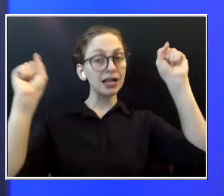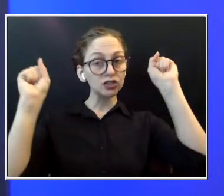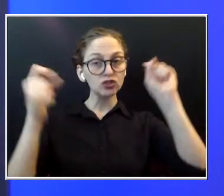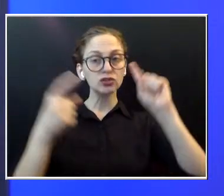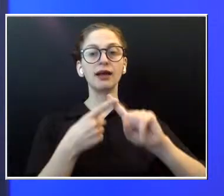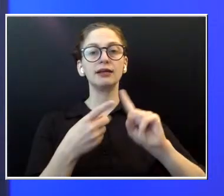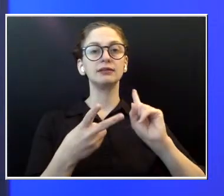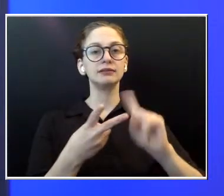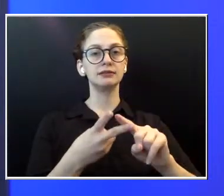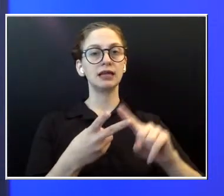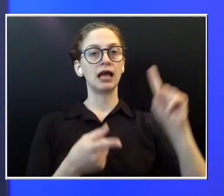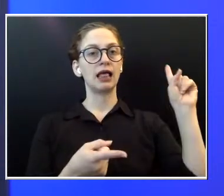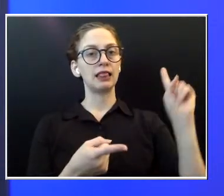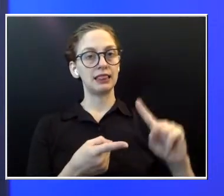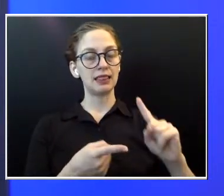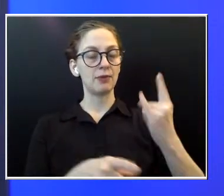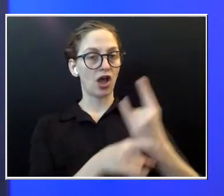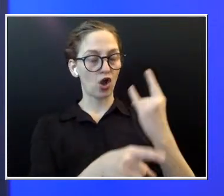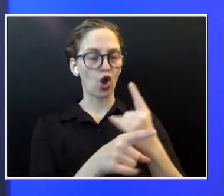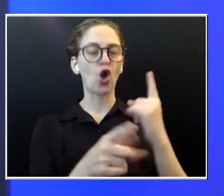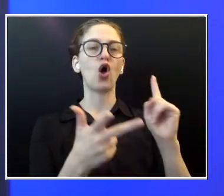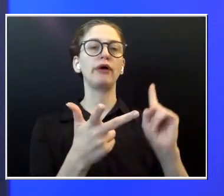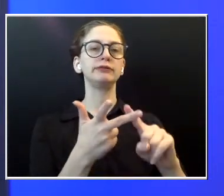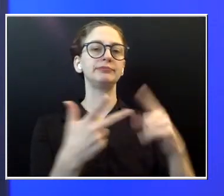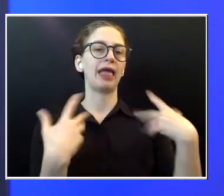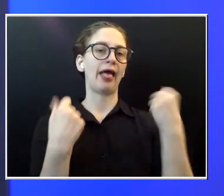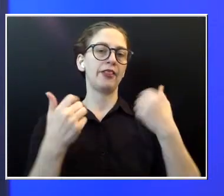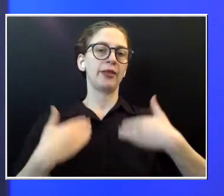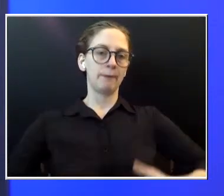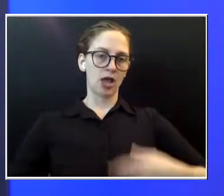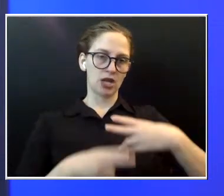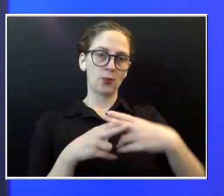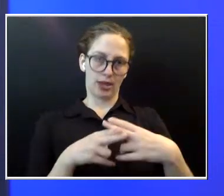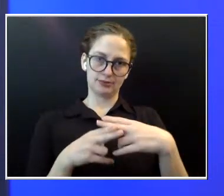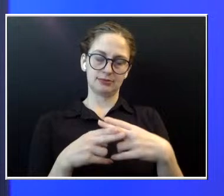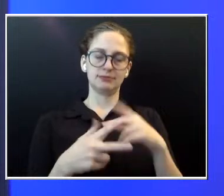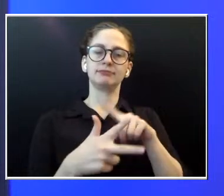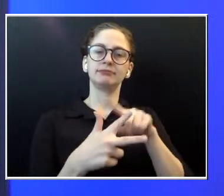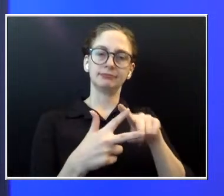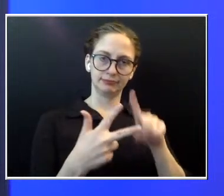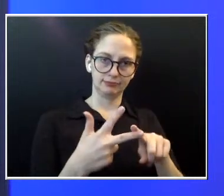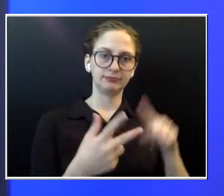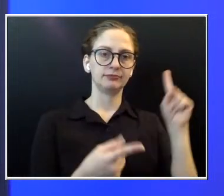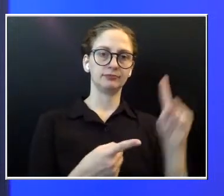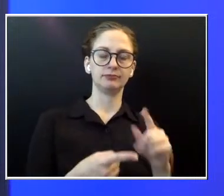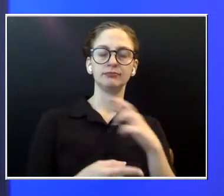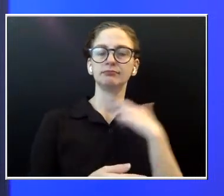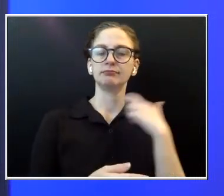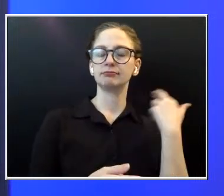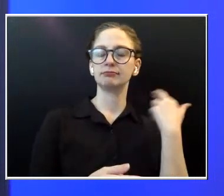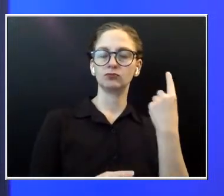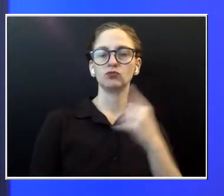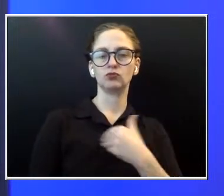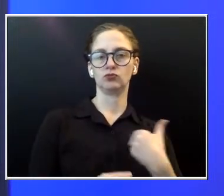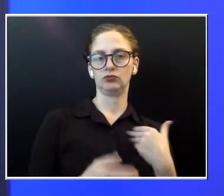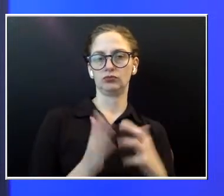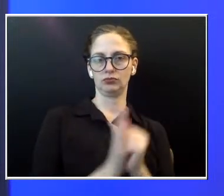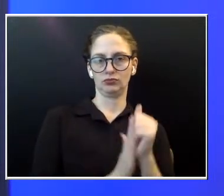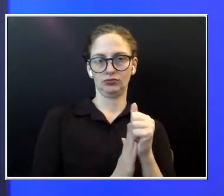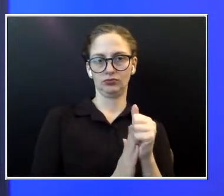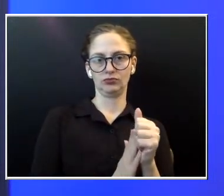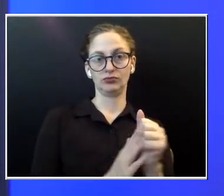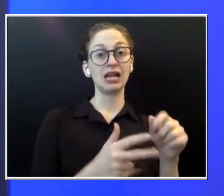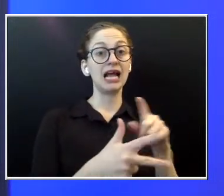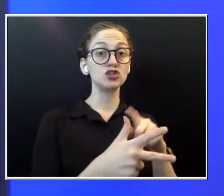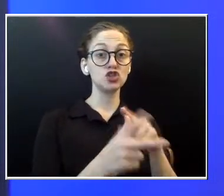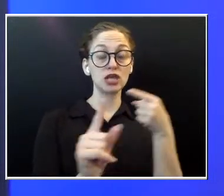body weight. Those are the 3 things that have been shown to lower a woman's risk of breast cancer. Exercise goal is 180 minutes